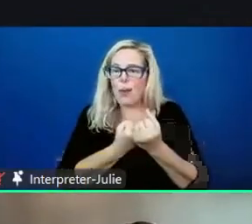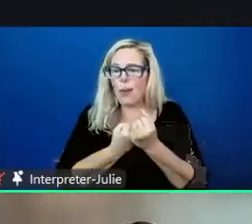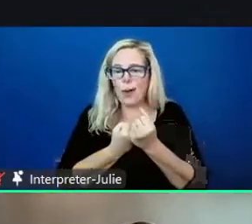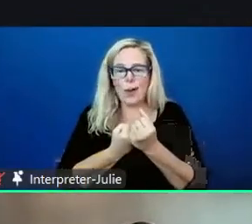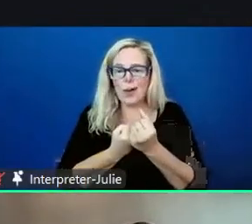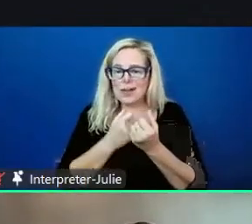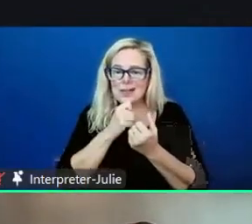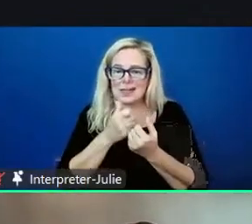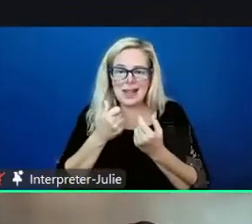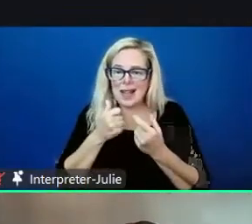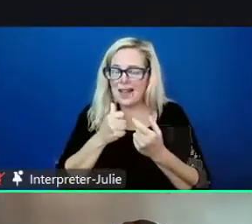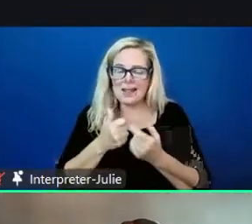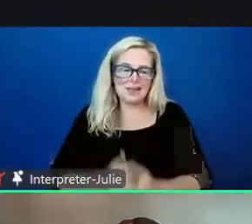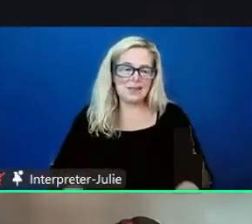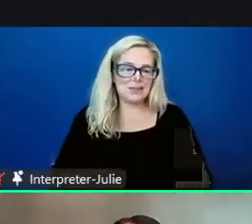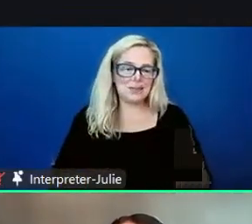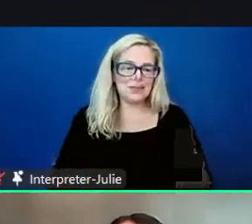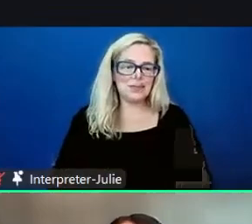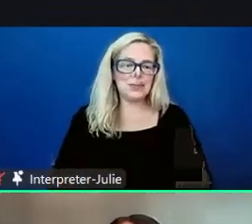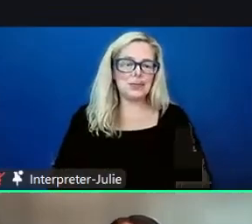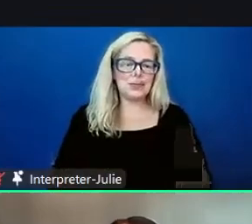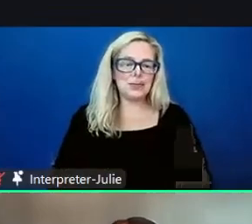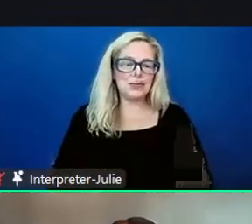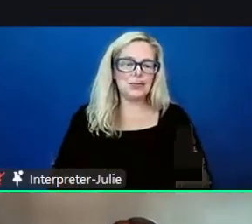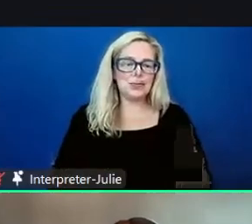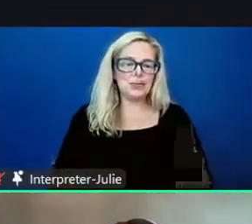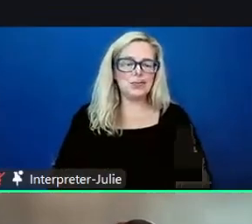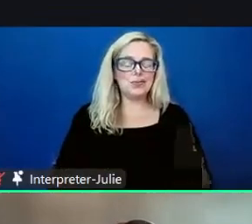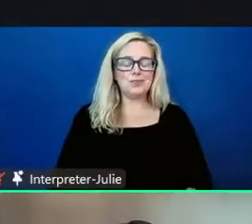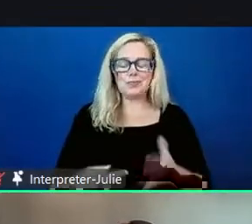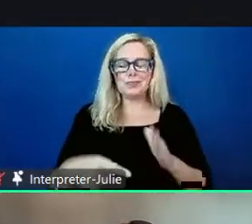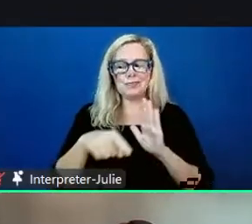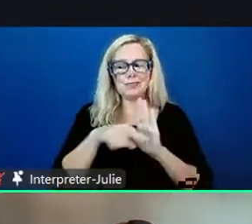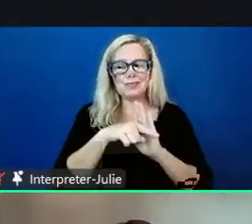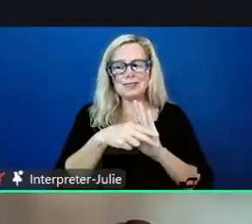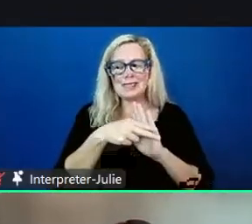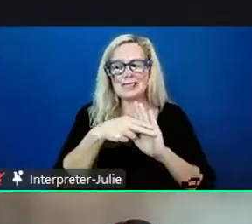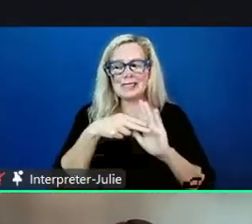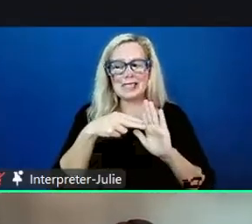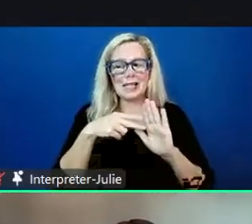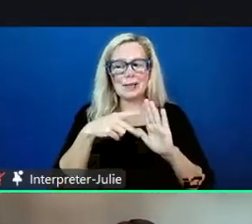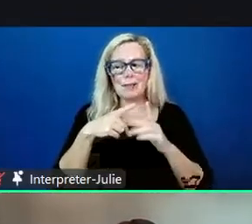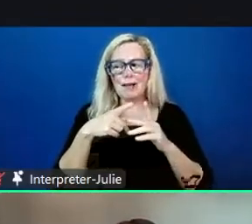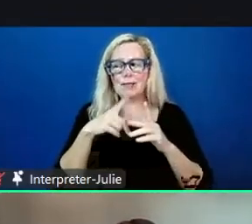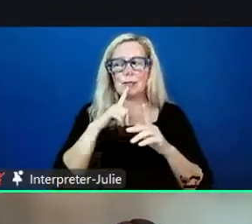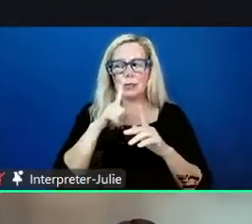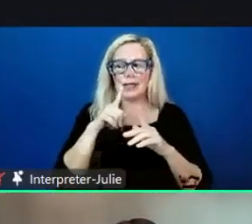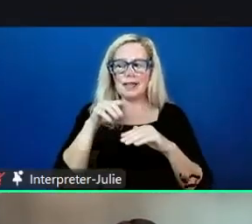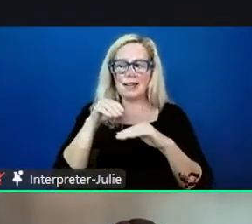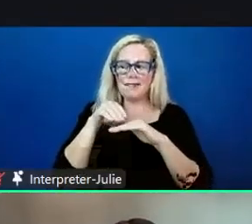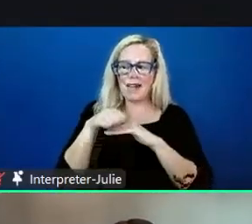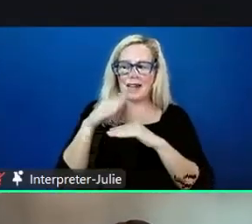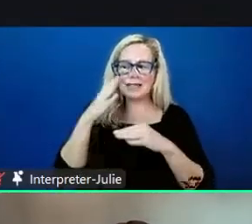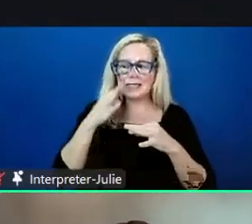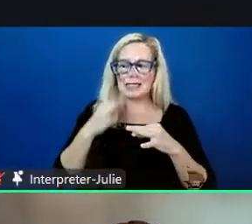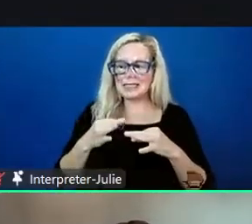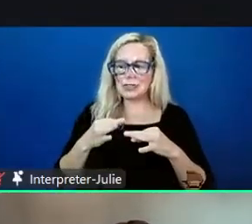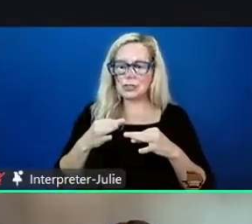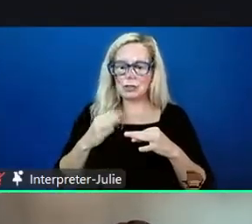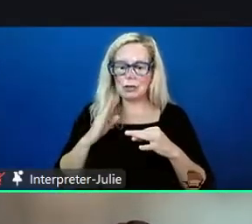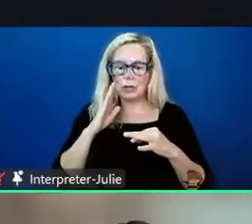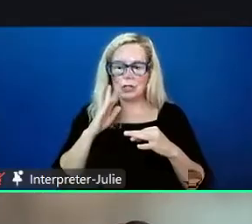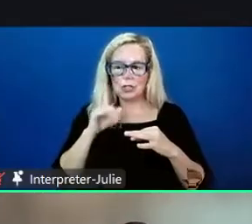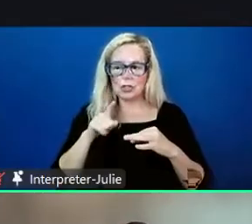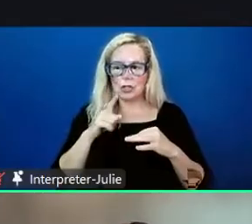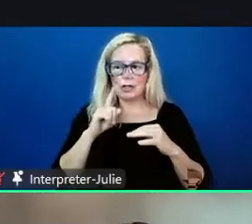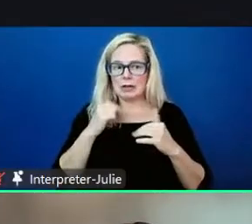practice. So a lot of times stigma is shaping how students make these decisions about whether or not to disclose.